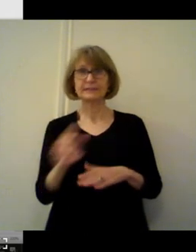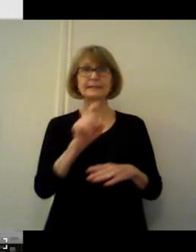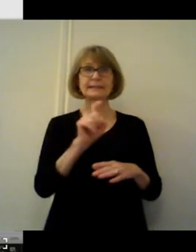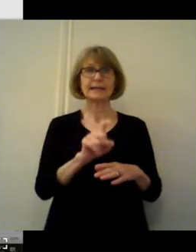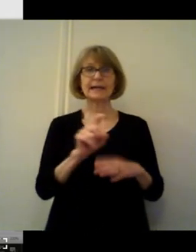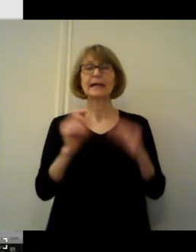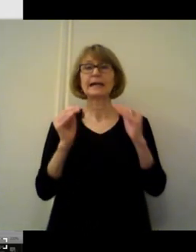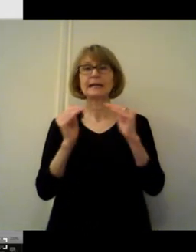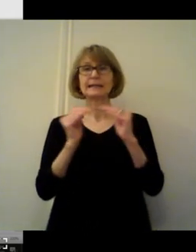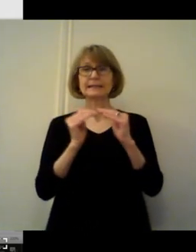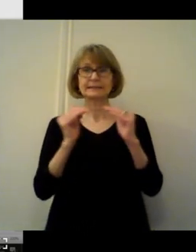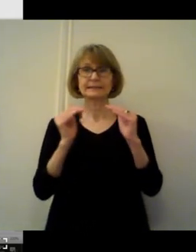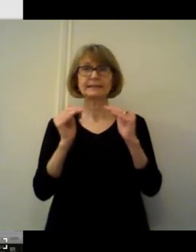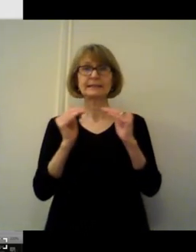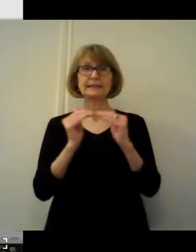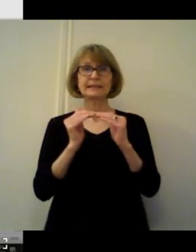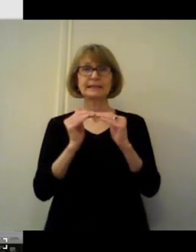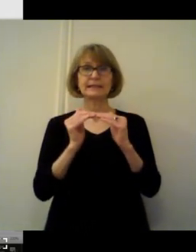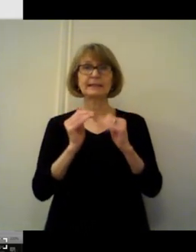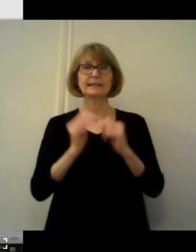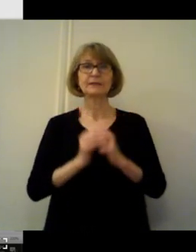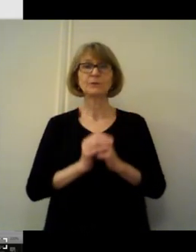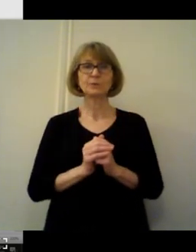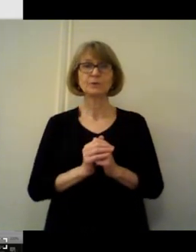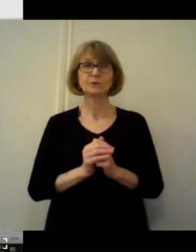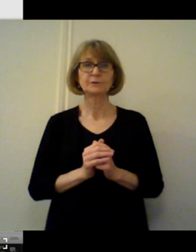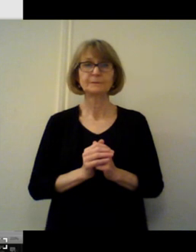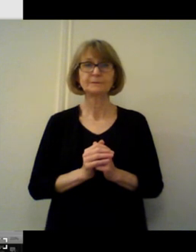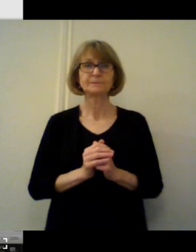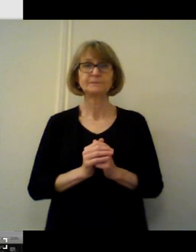Cancels out. So we get x equals